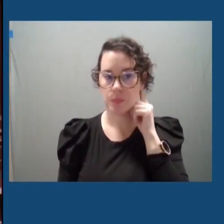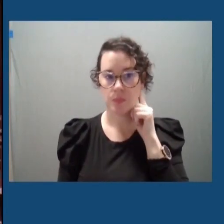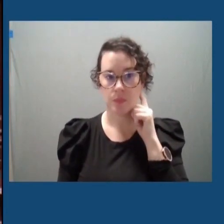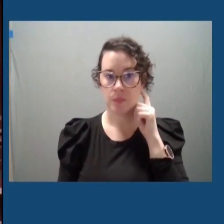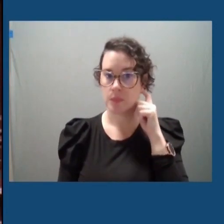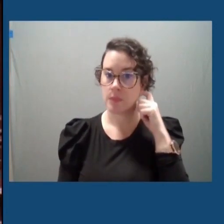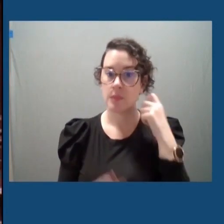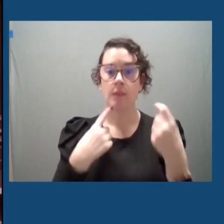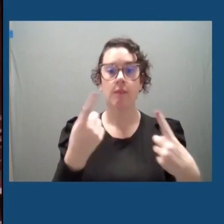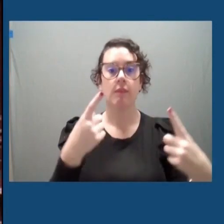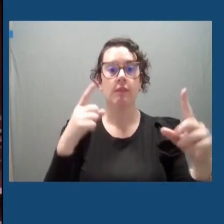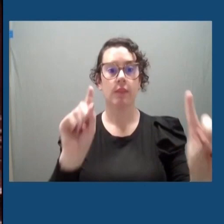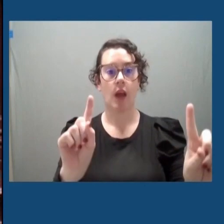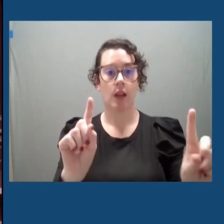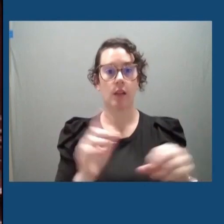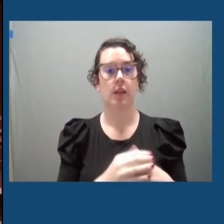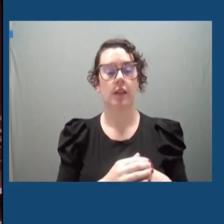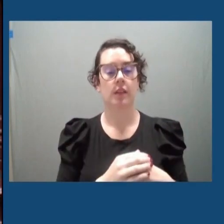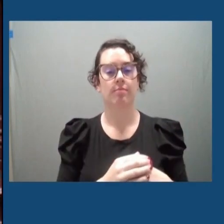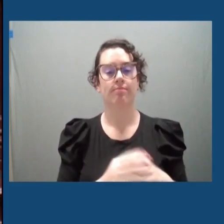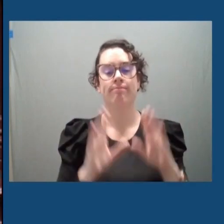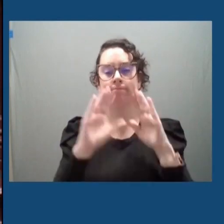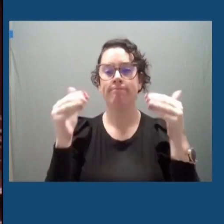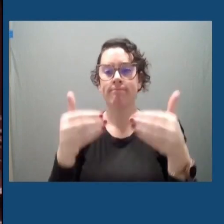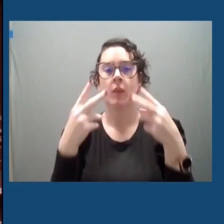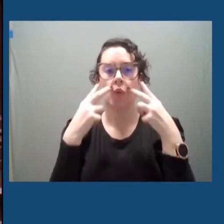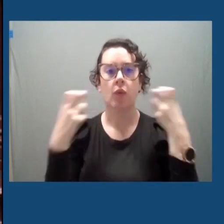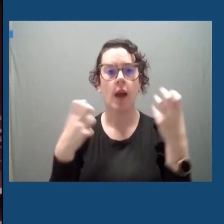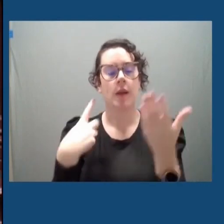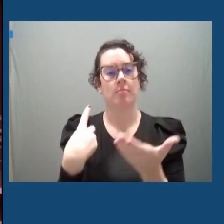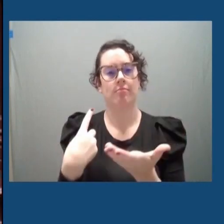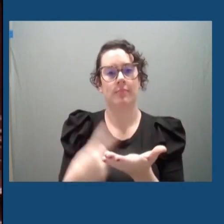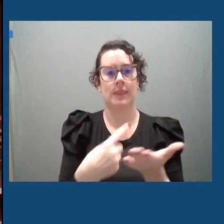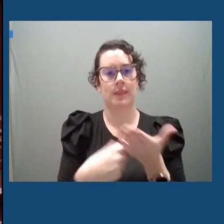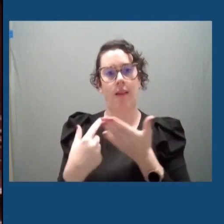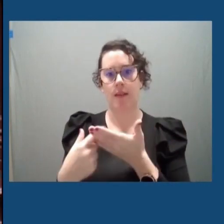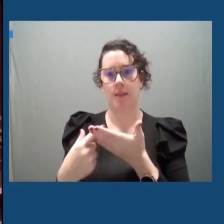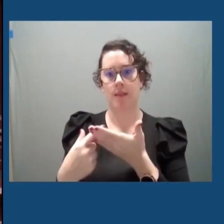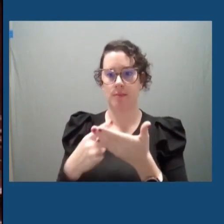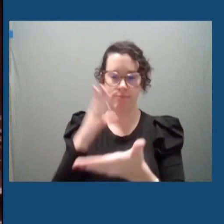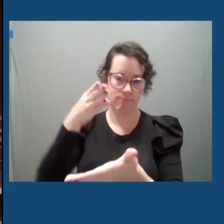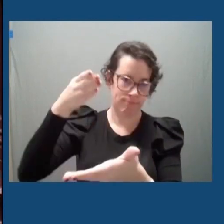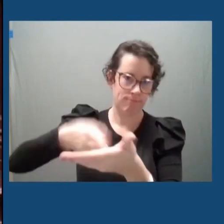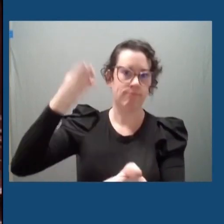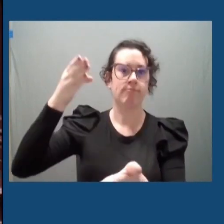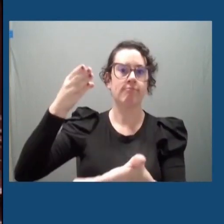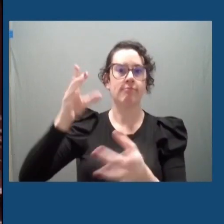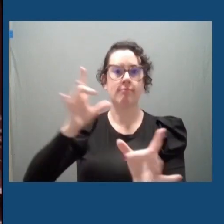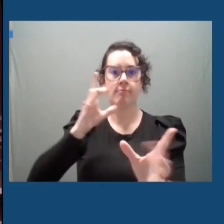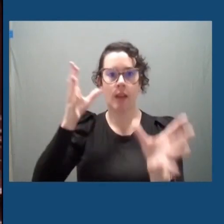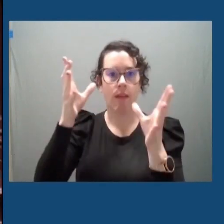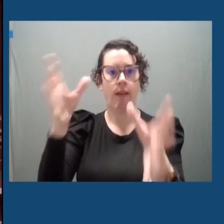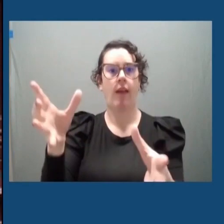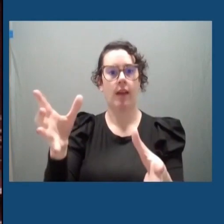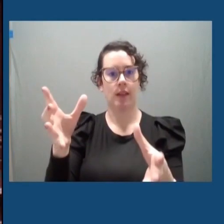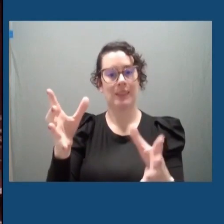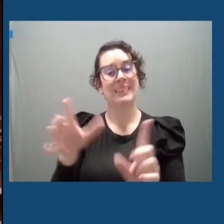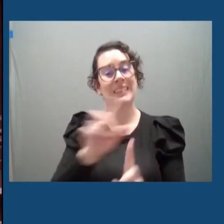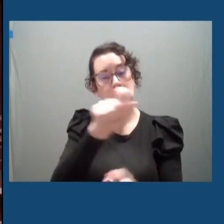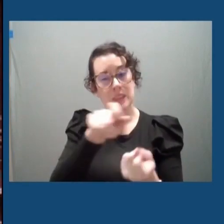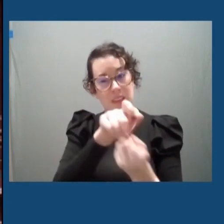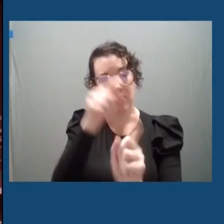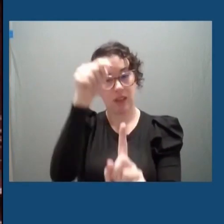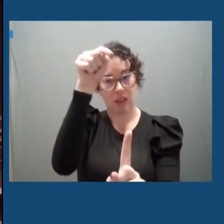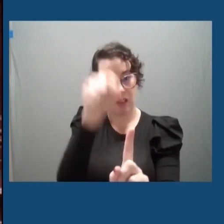Finally, regarding crime, I want to talk about hate crimes, particularly the rising tide of anti-Semitism